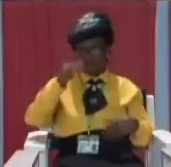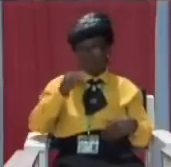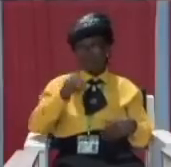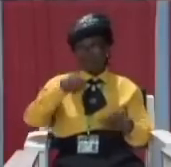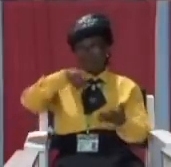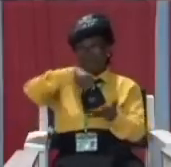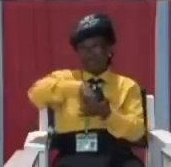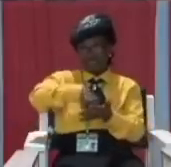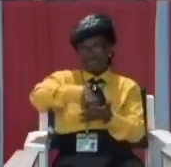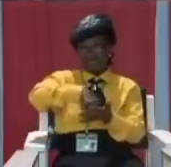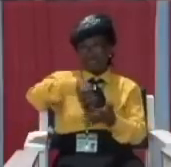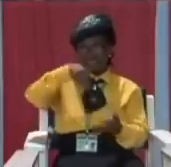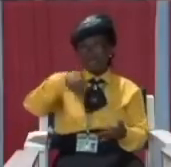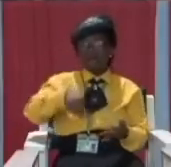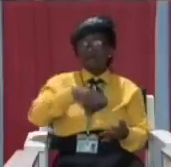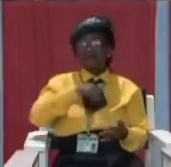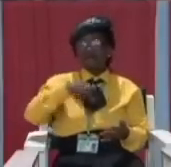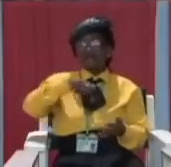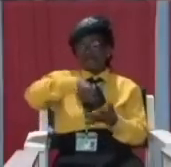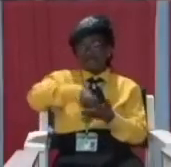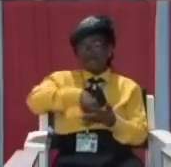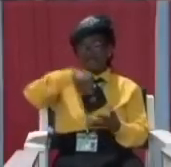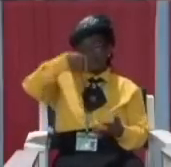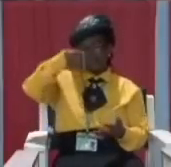And I knelt down.